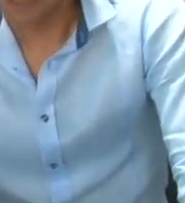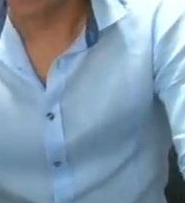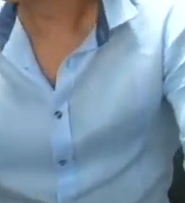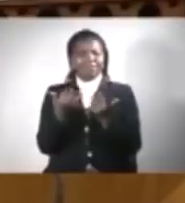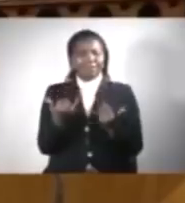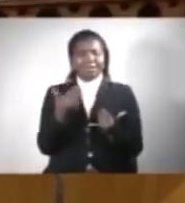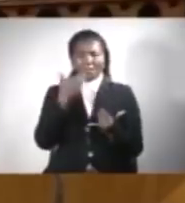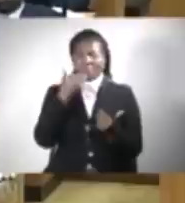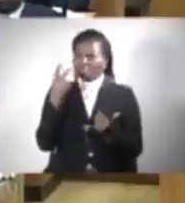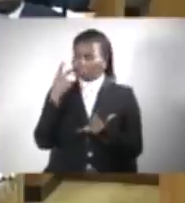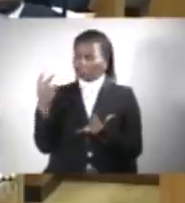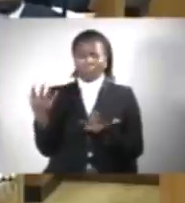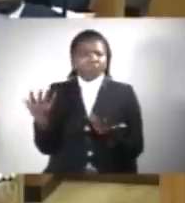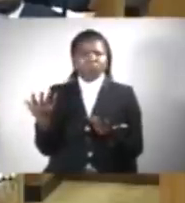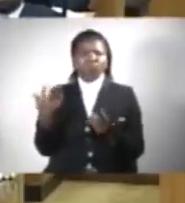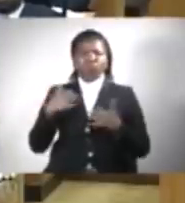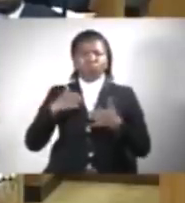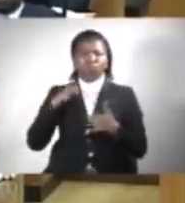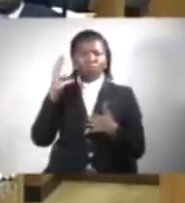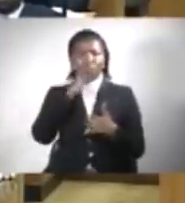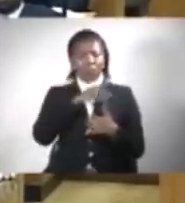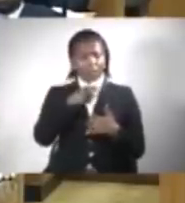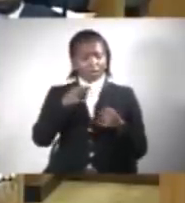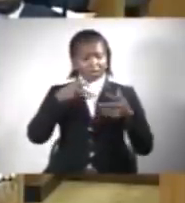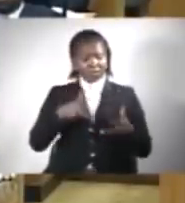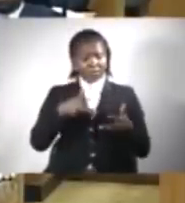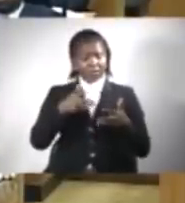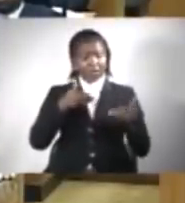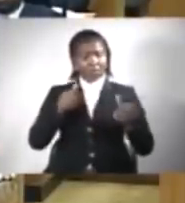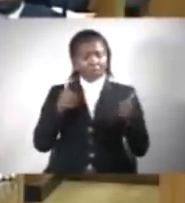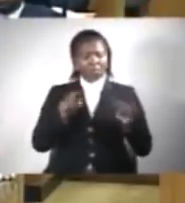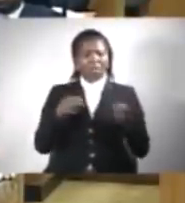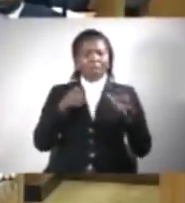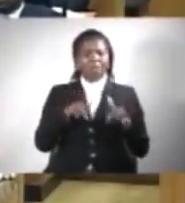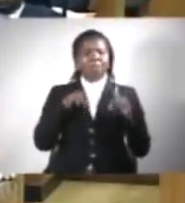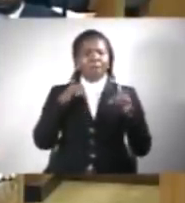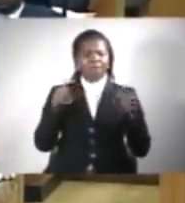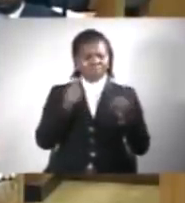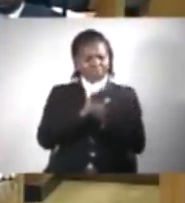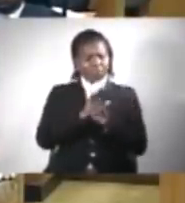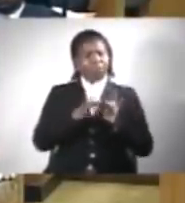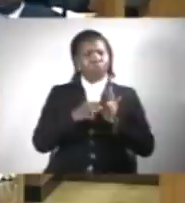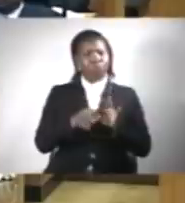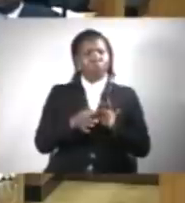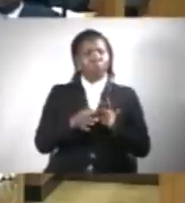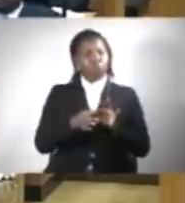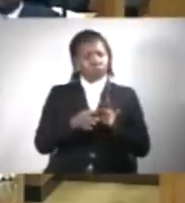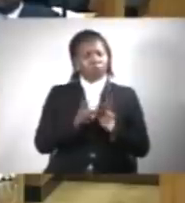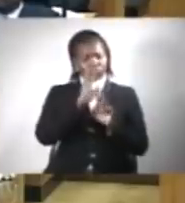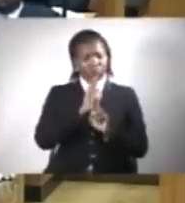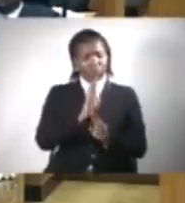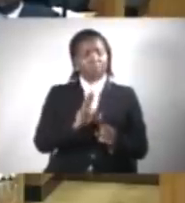stuff? Words like charlatans, losers, hypocrites, murderers. And it got worse, exactly. But first, we had Minister